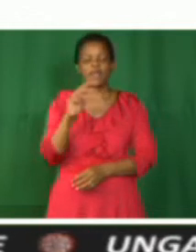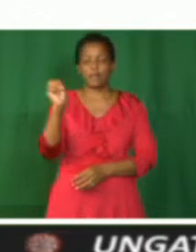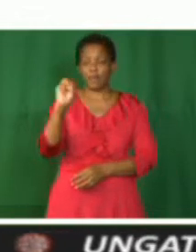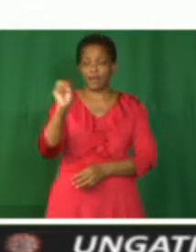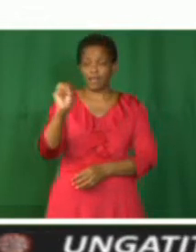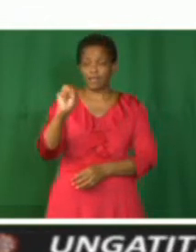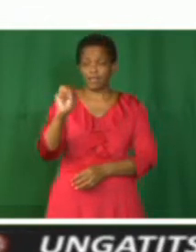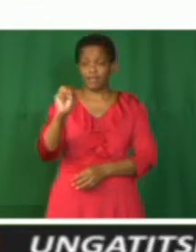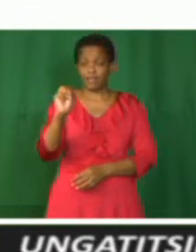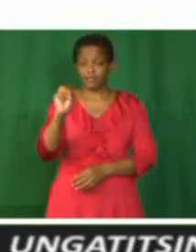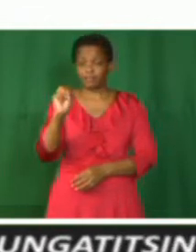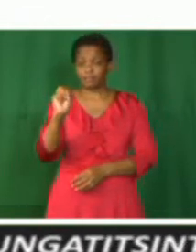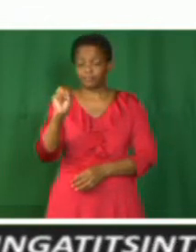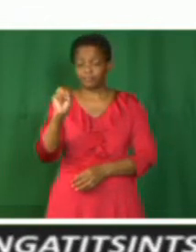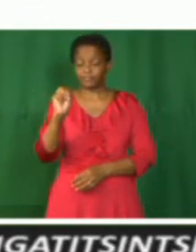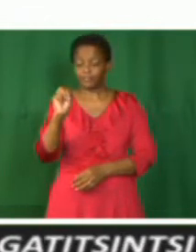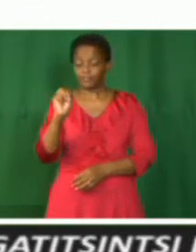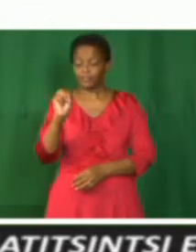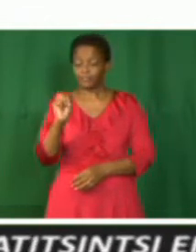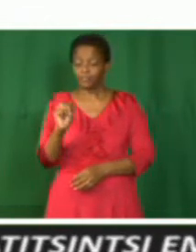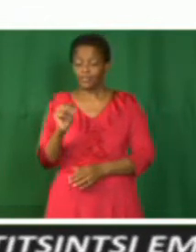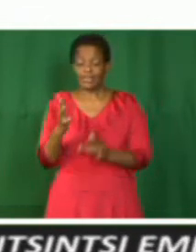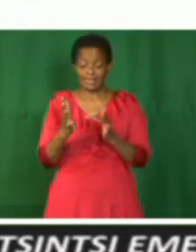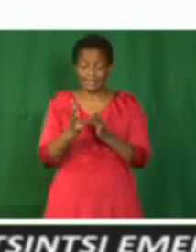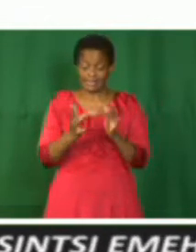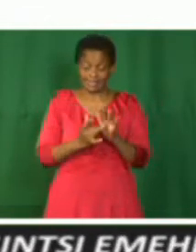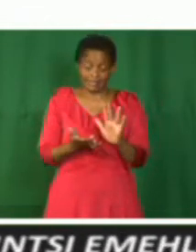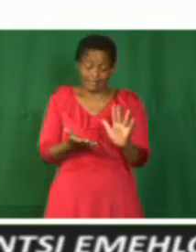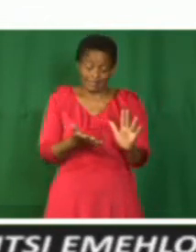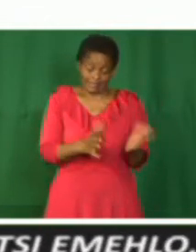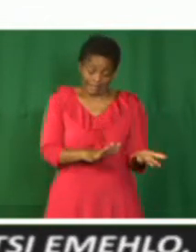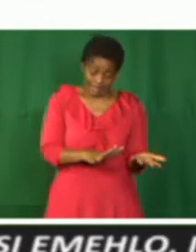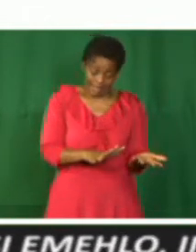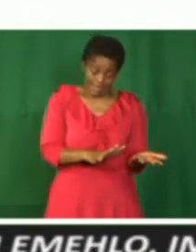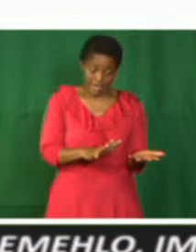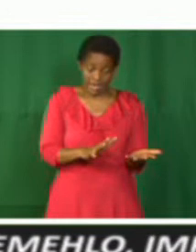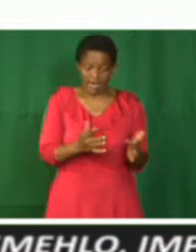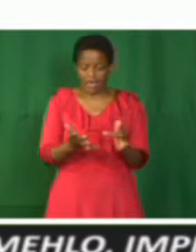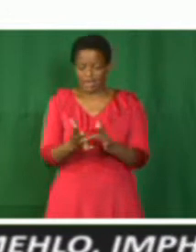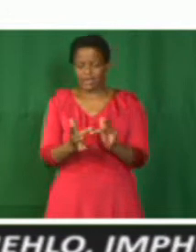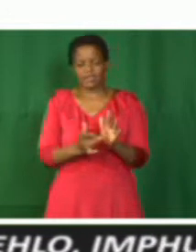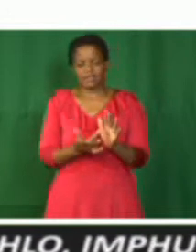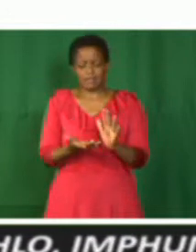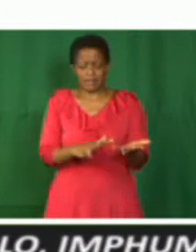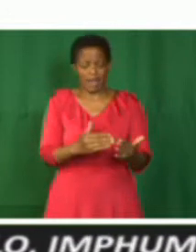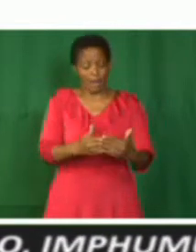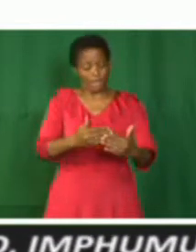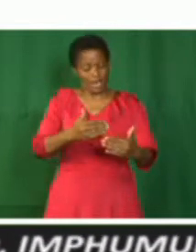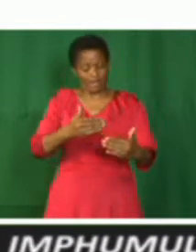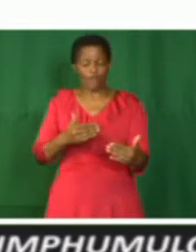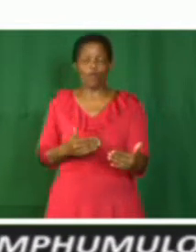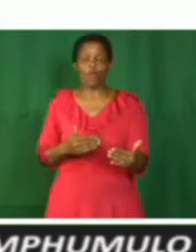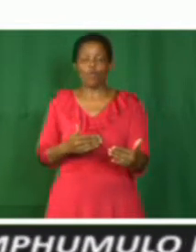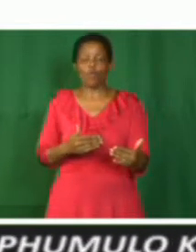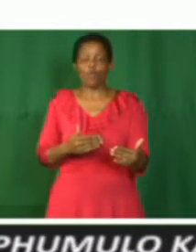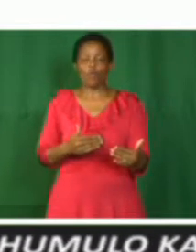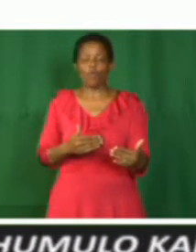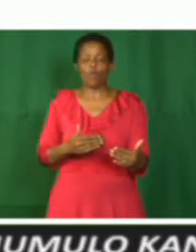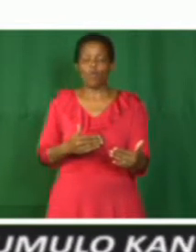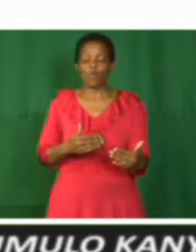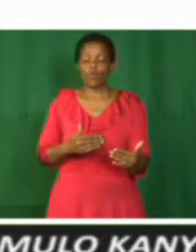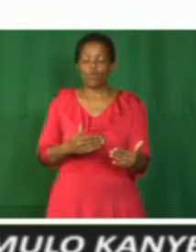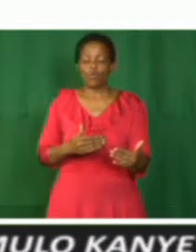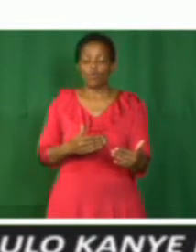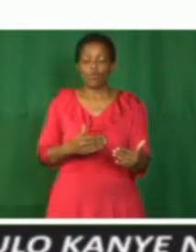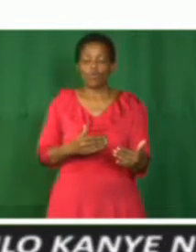rather, in the death of Jesus Christ before he died, his betrayal, we found